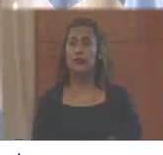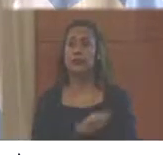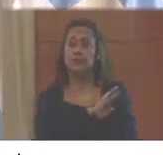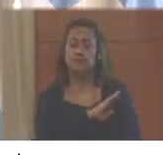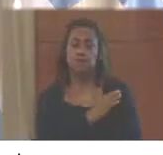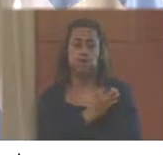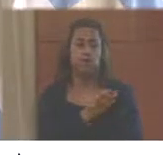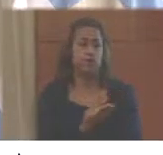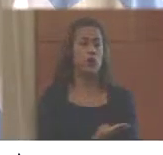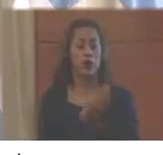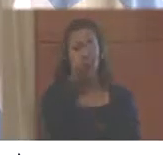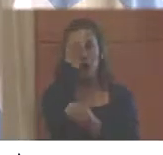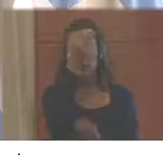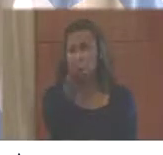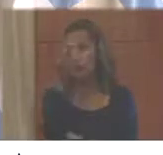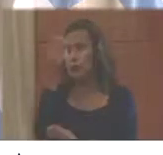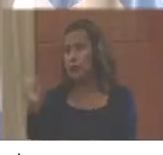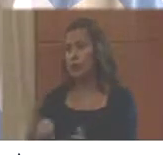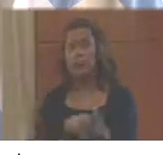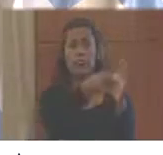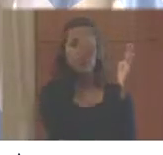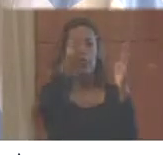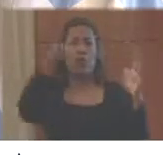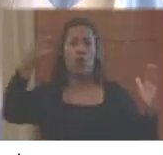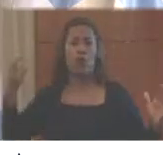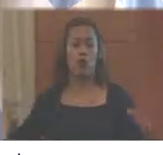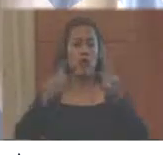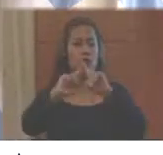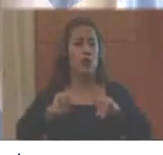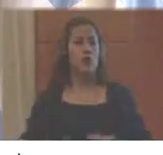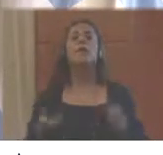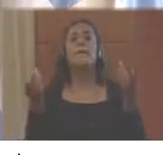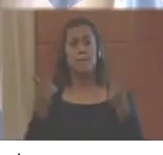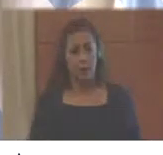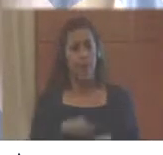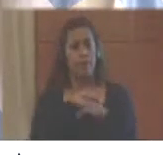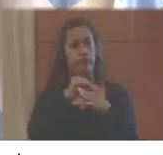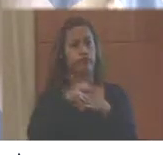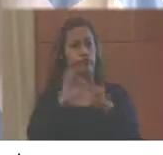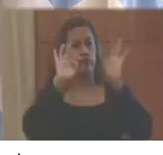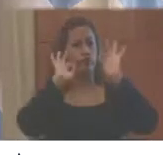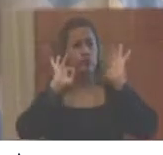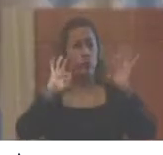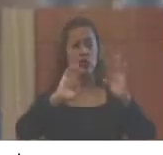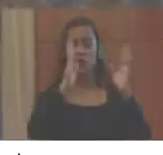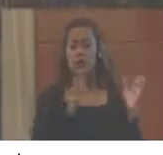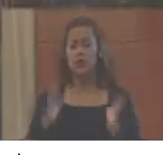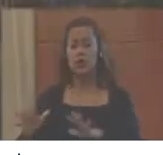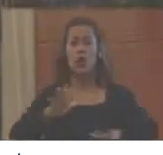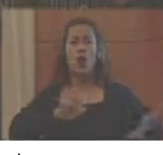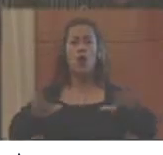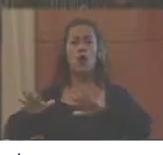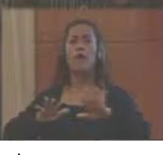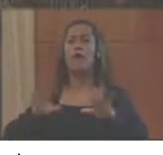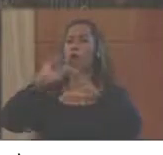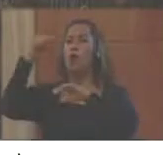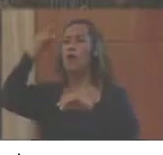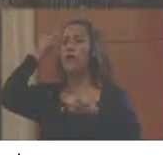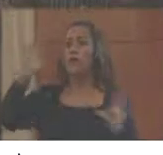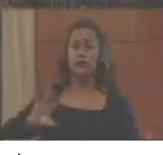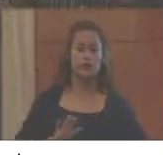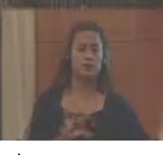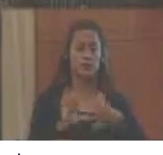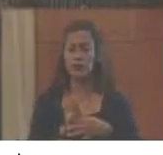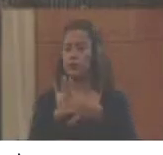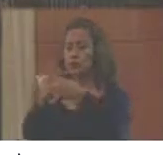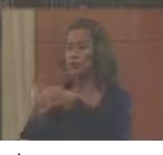to transfer the knowledge, technology, and coordinate better